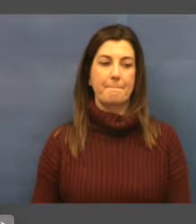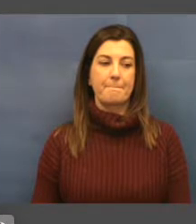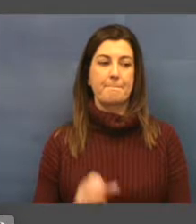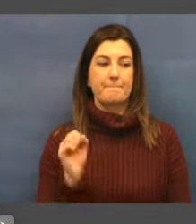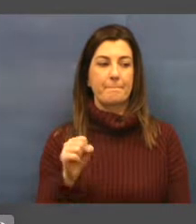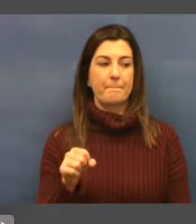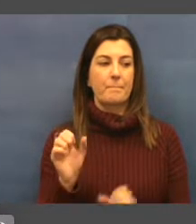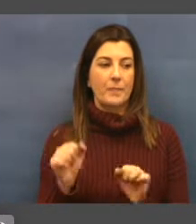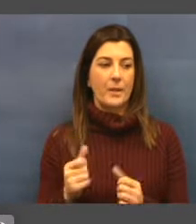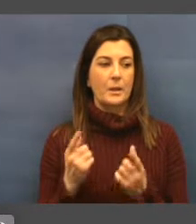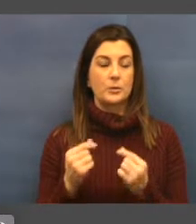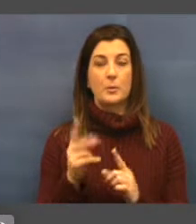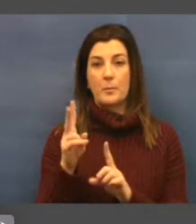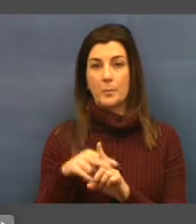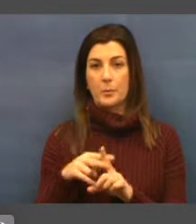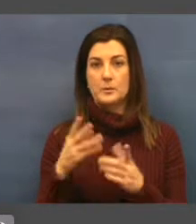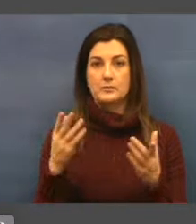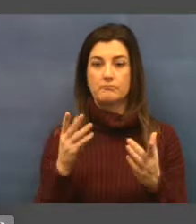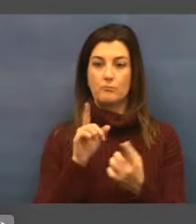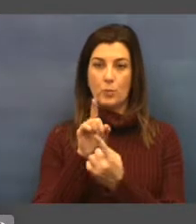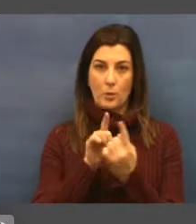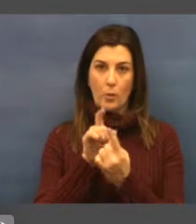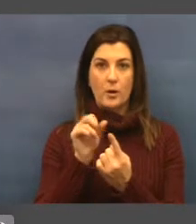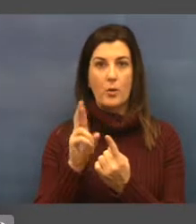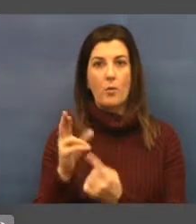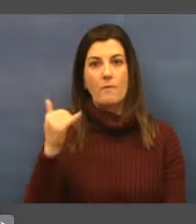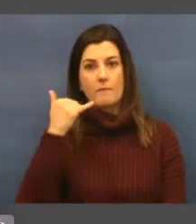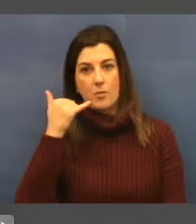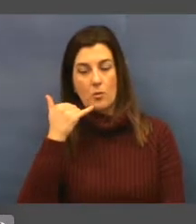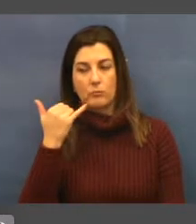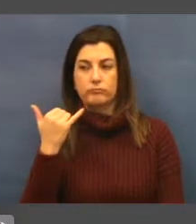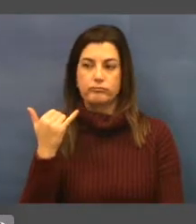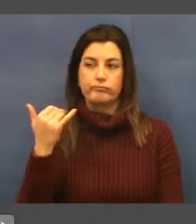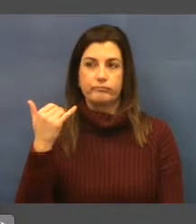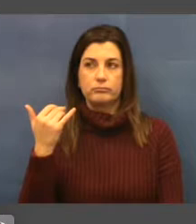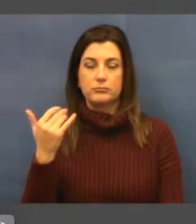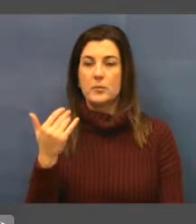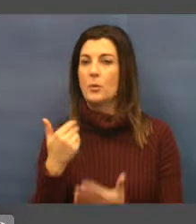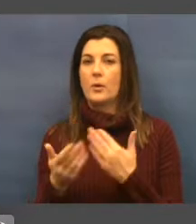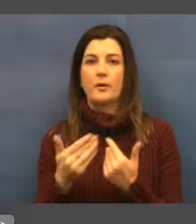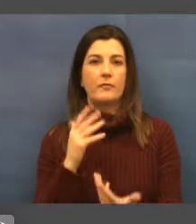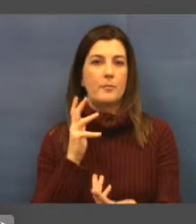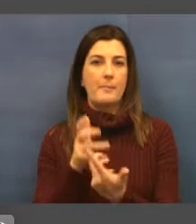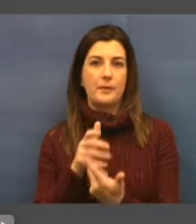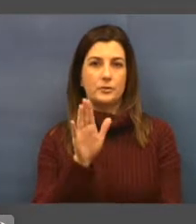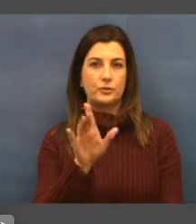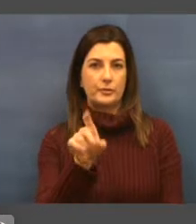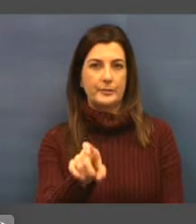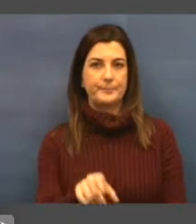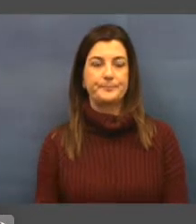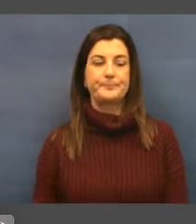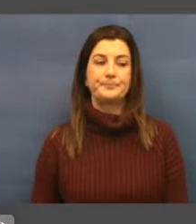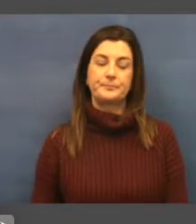Yeah, we can do appointments in person or over the phone. So whatever suits your needs better.